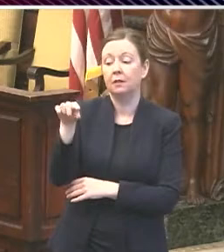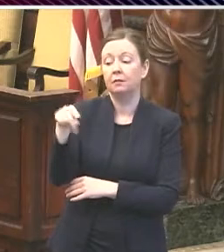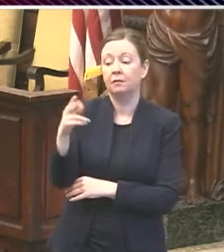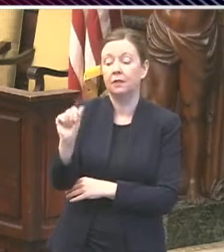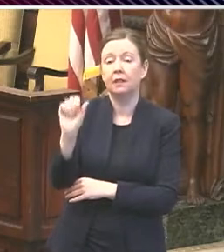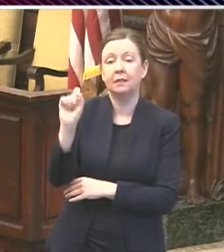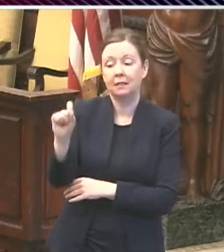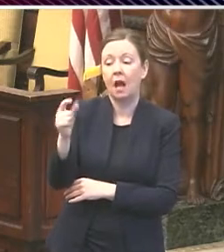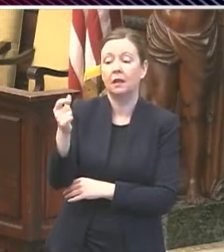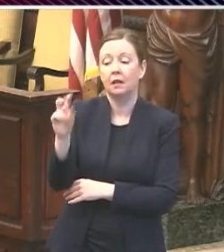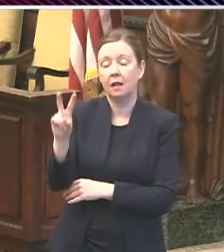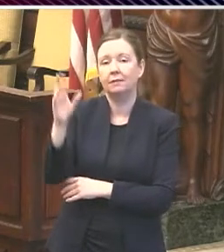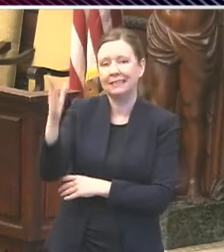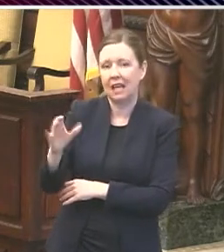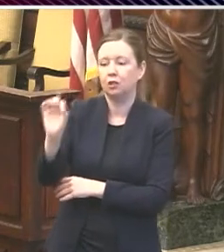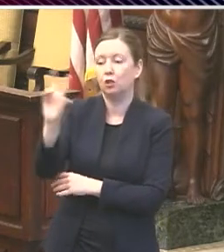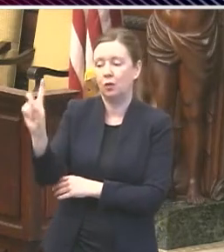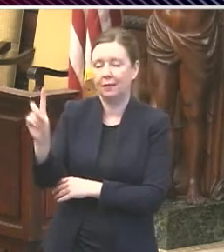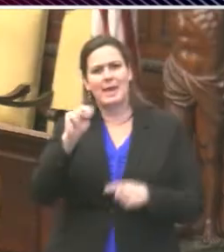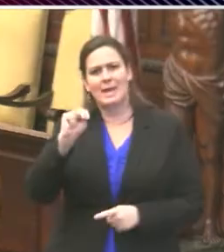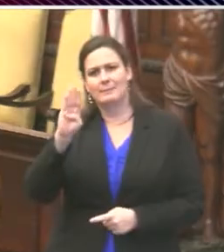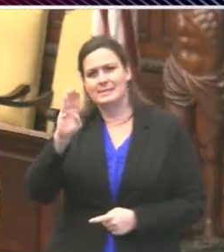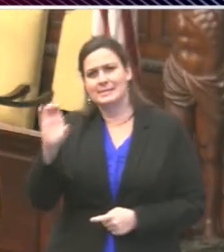www.phila.gov/COVID. Thanks.